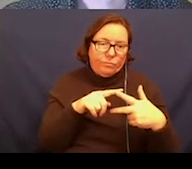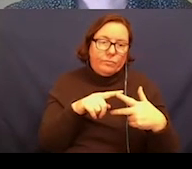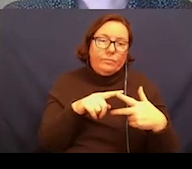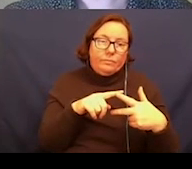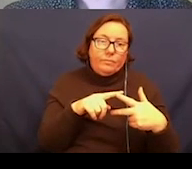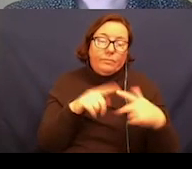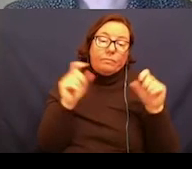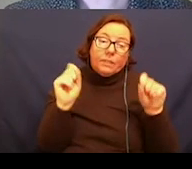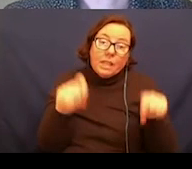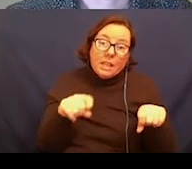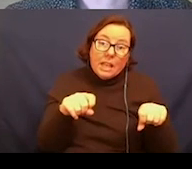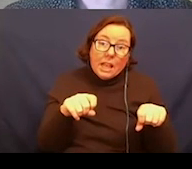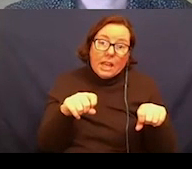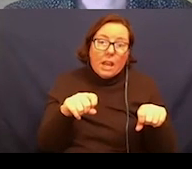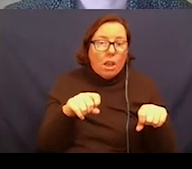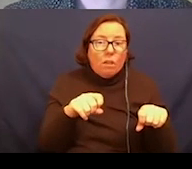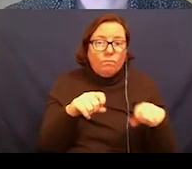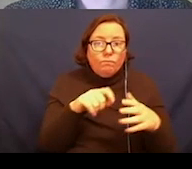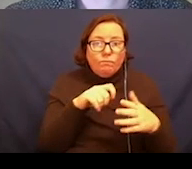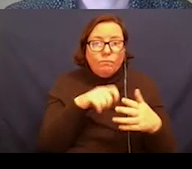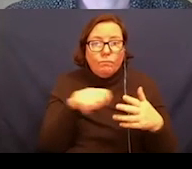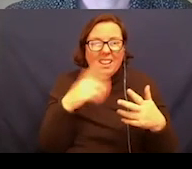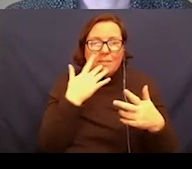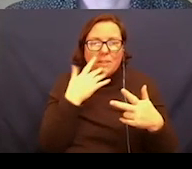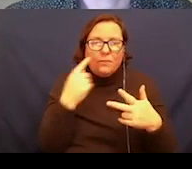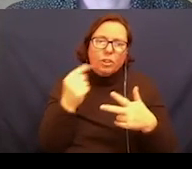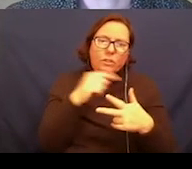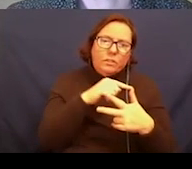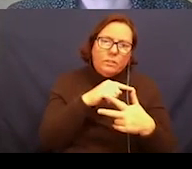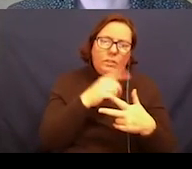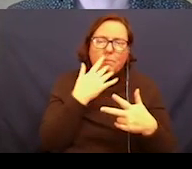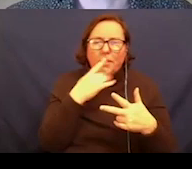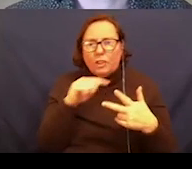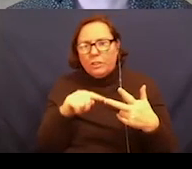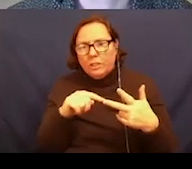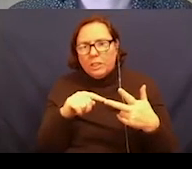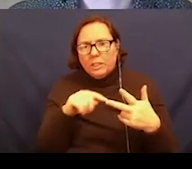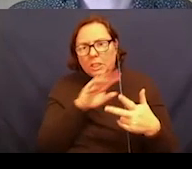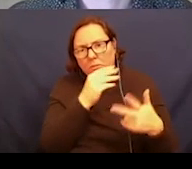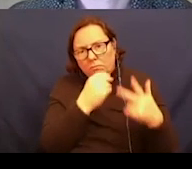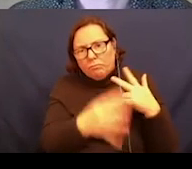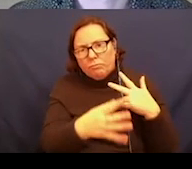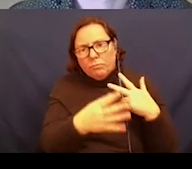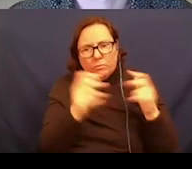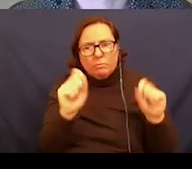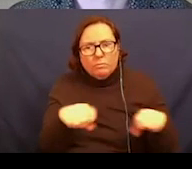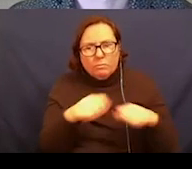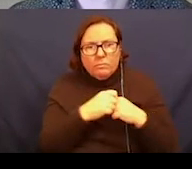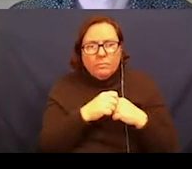You can also opt in to one of the optional products offered through the program.